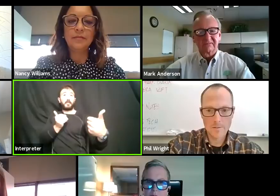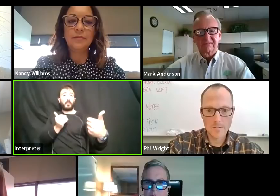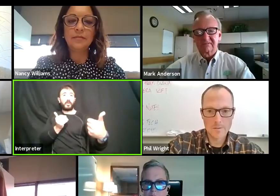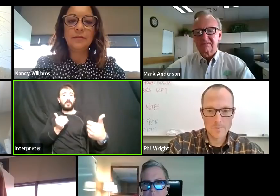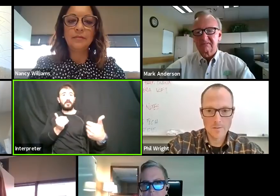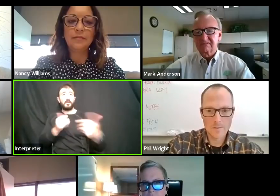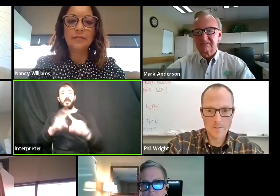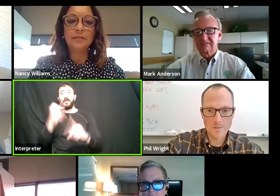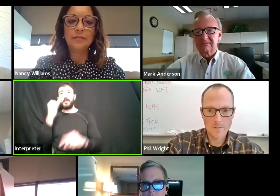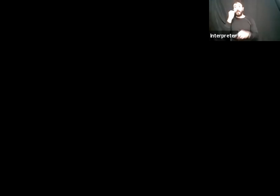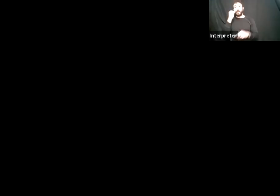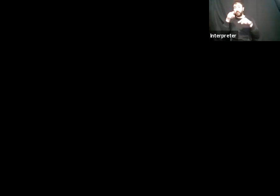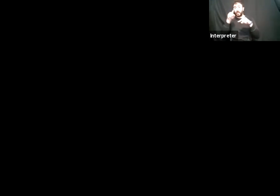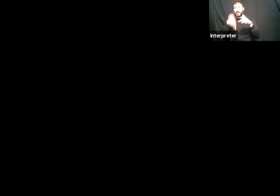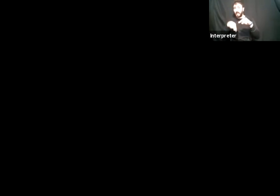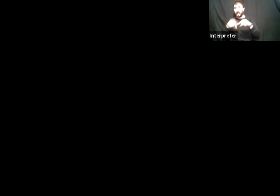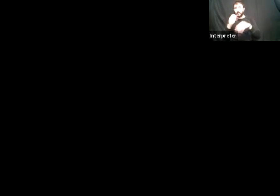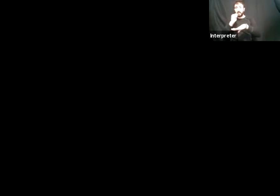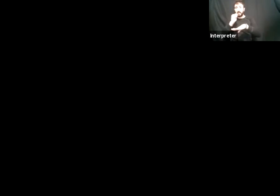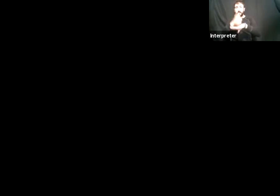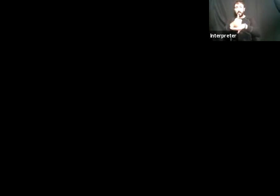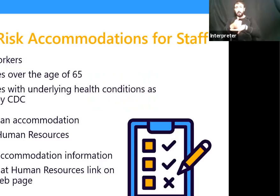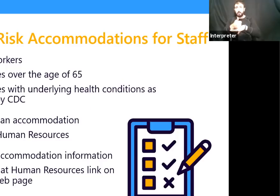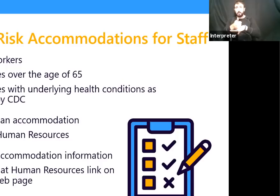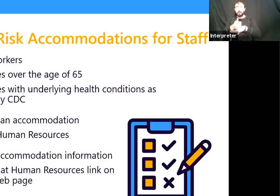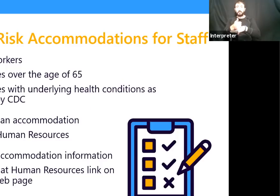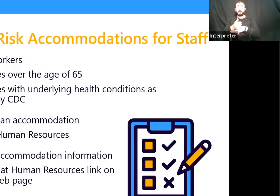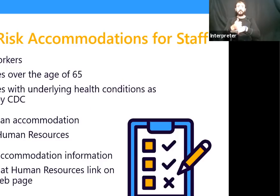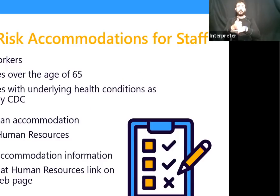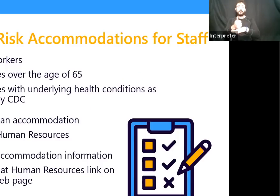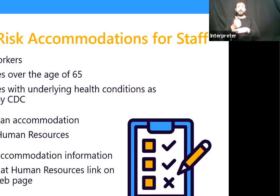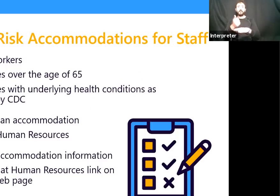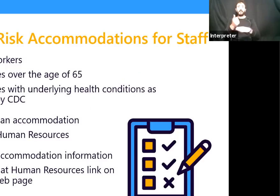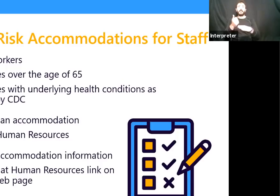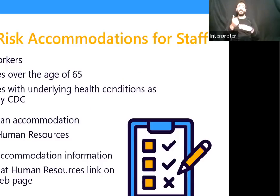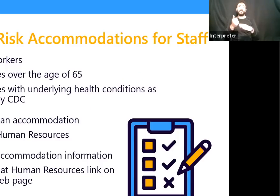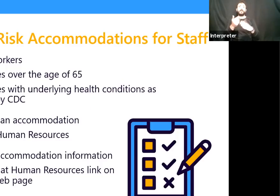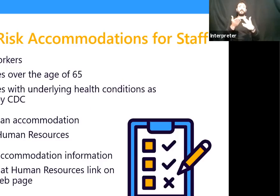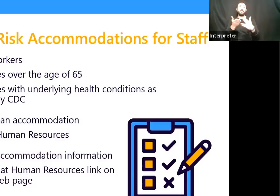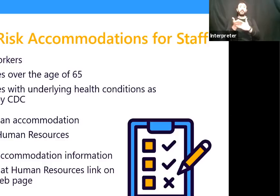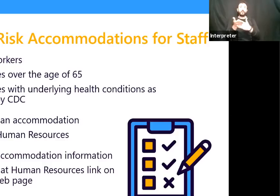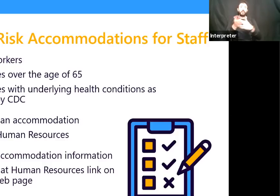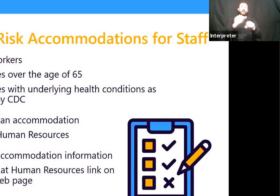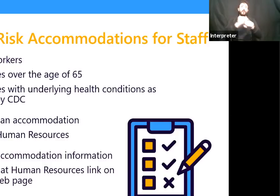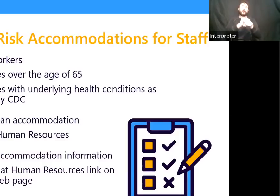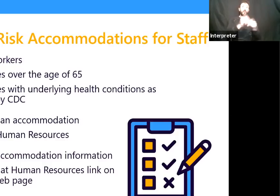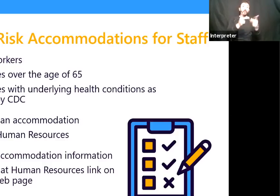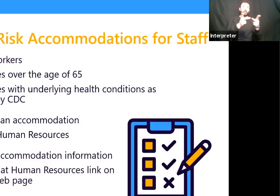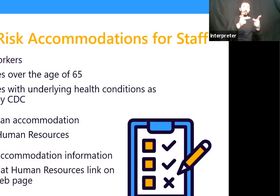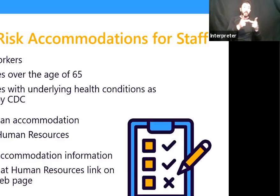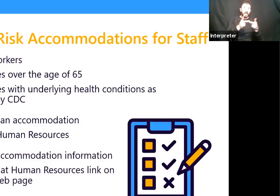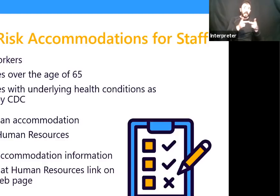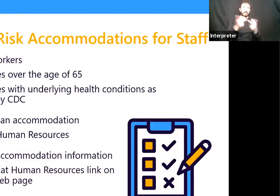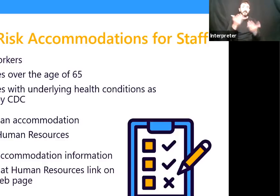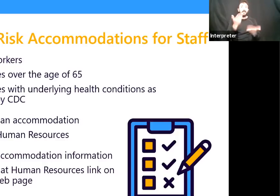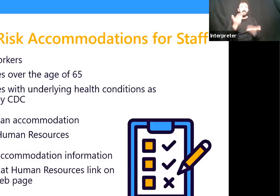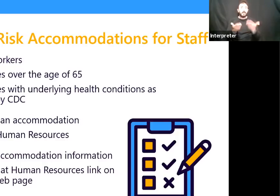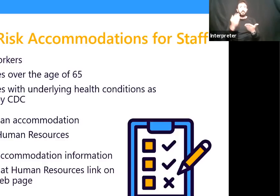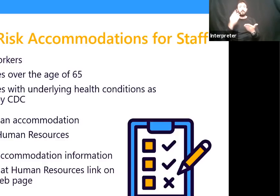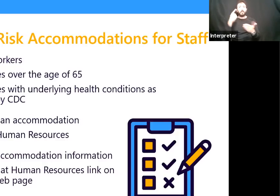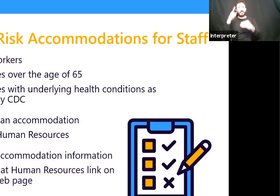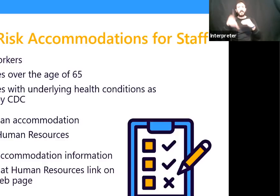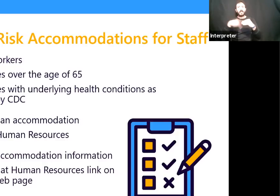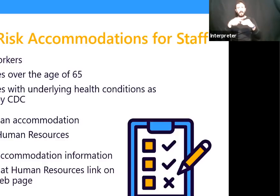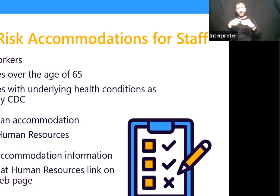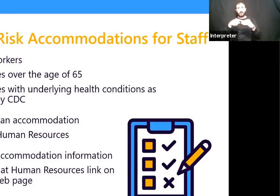to accommodate either through the work site or an alternative work assignment, we may be exploring leave options with that employee, just